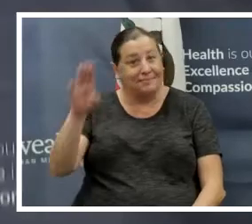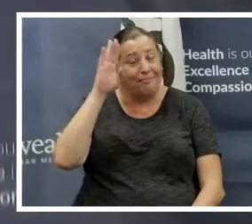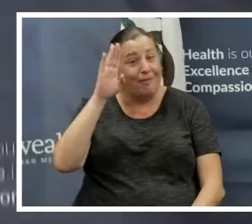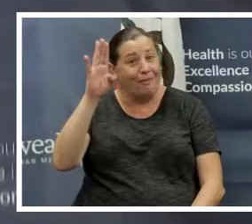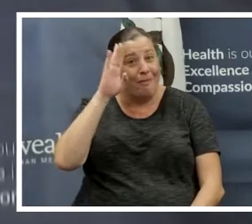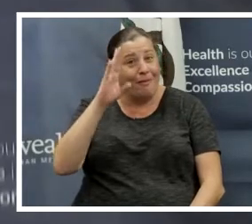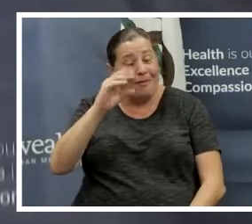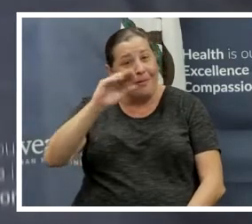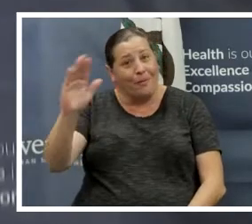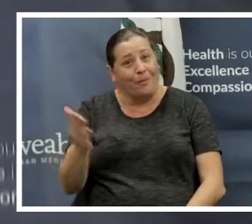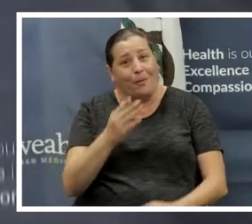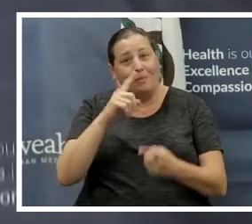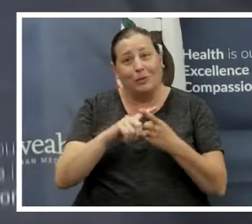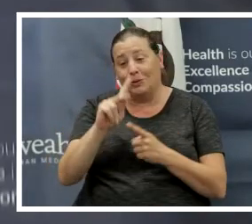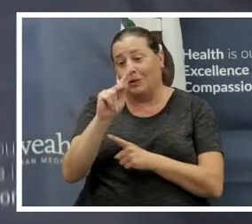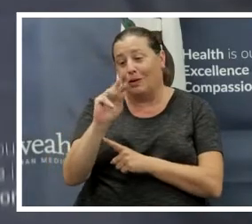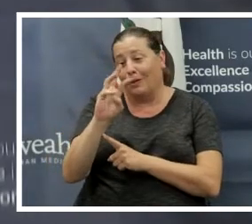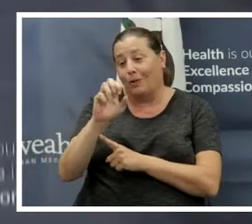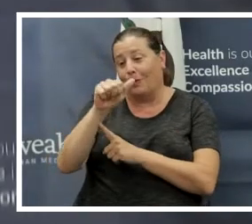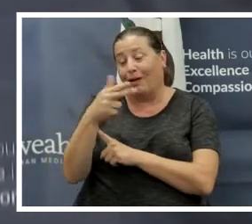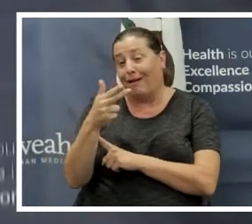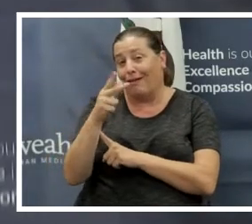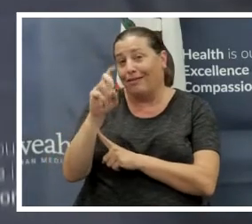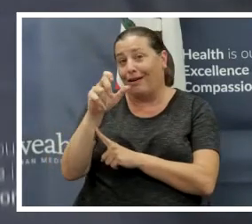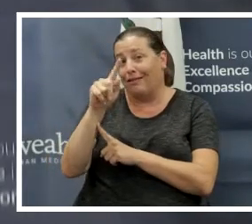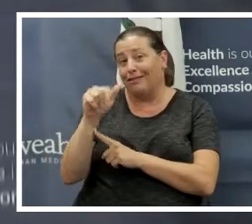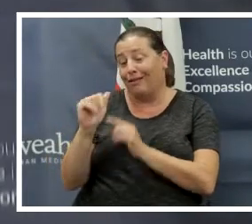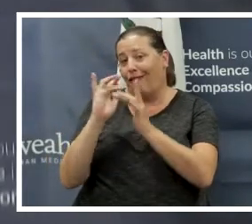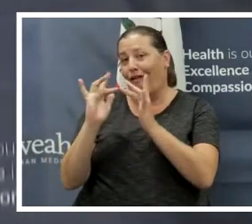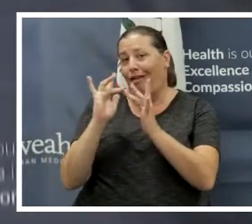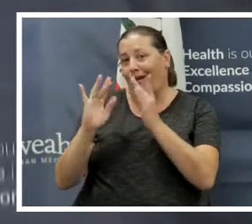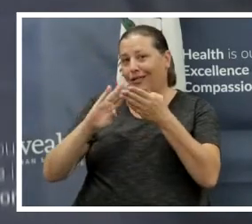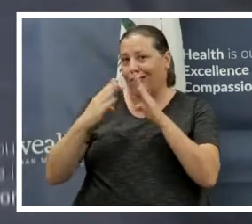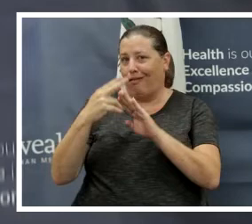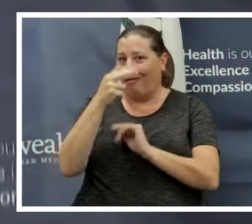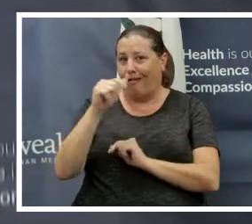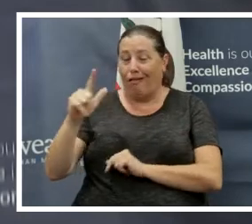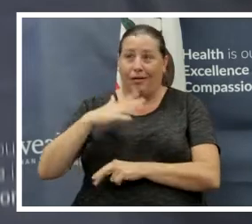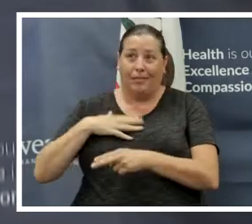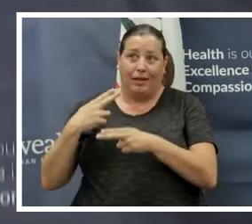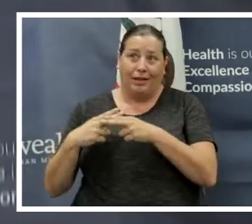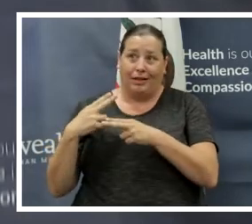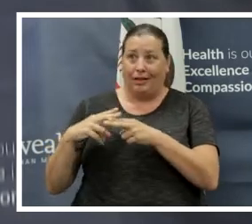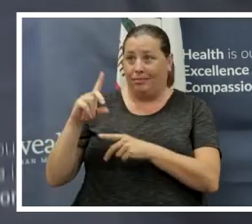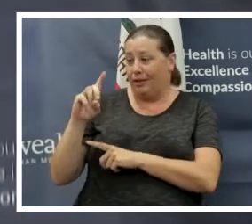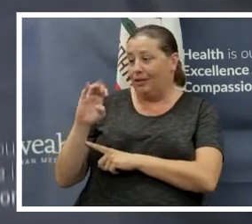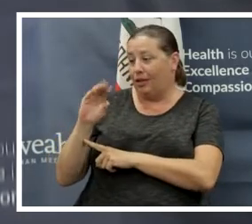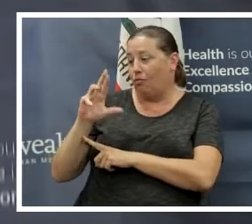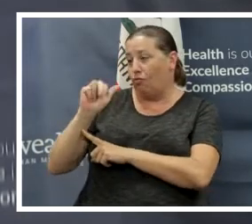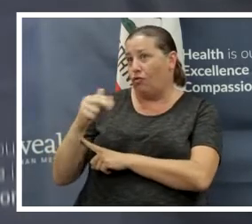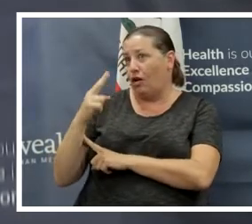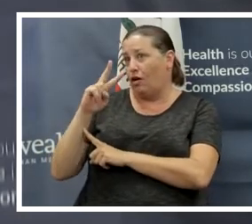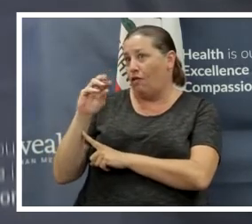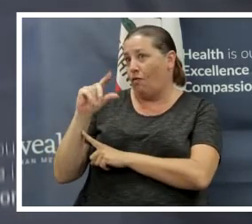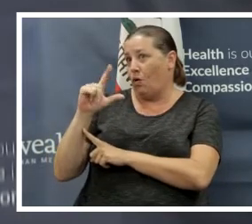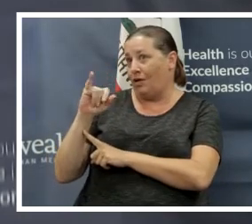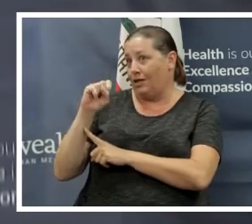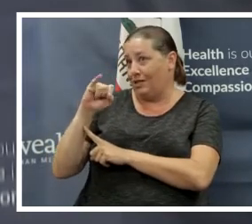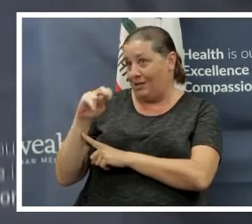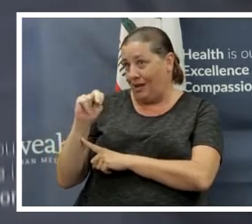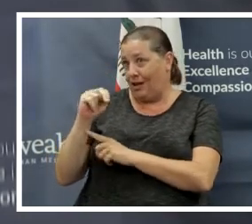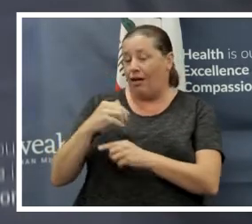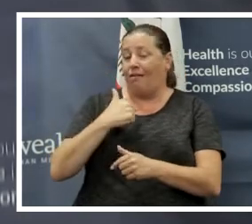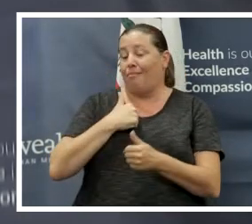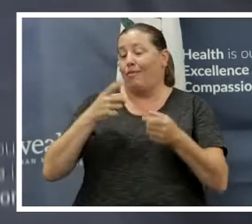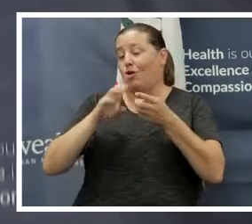Hello, and welcome to Kaweah Delta's online town hall. My name is Deborah Volison, and I'm the Director of Community Engagement for Kaweah Delta. This